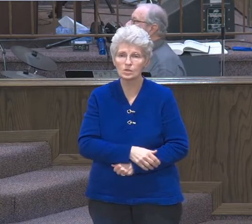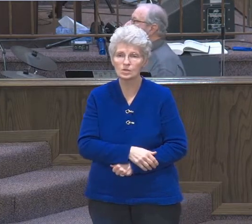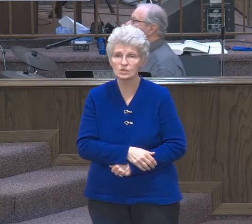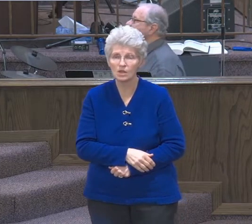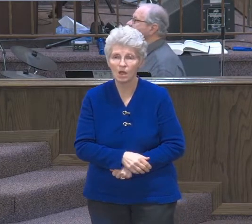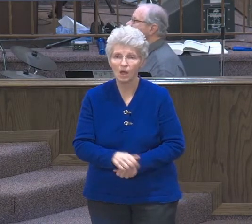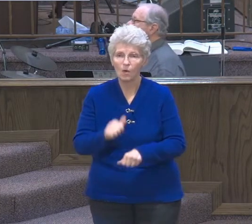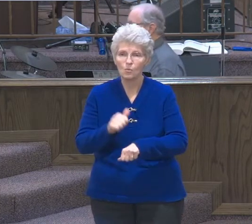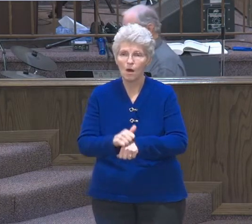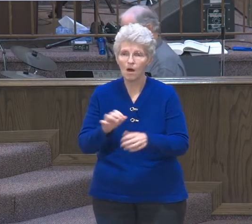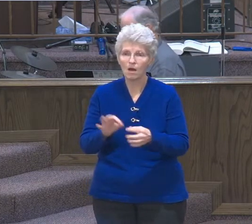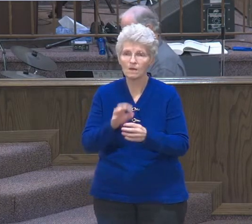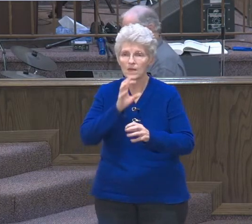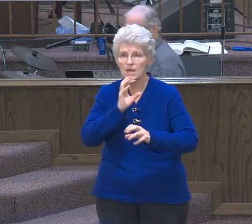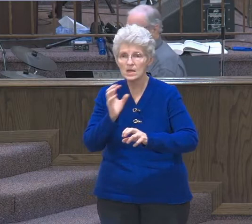us. Rock of